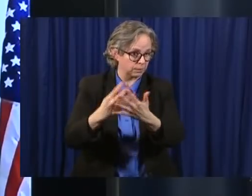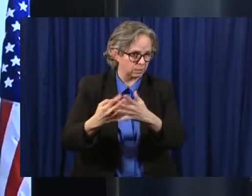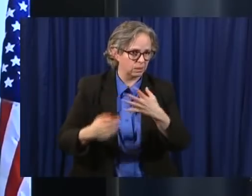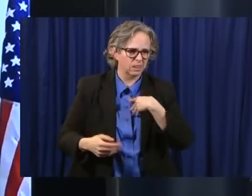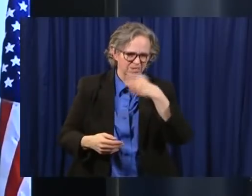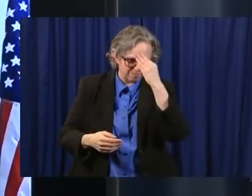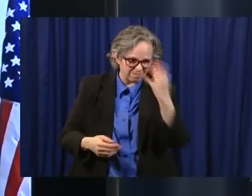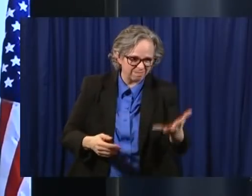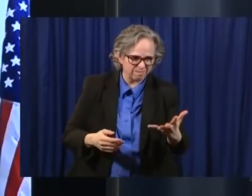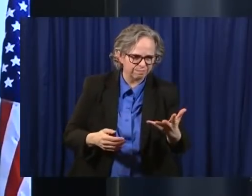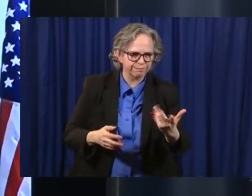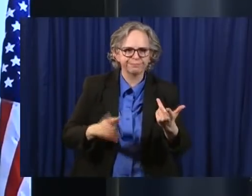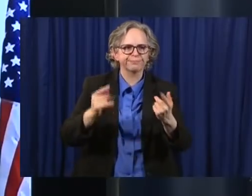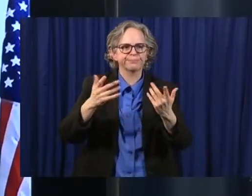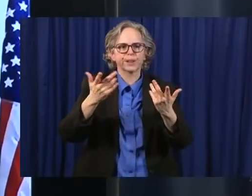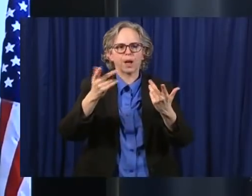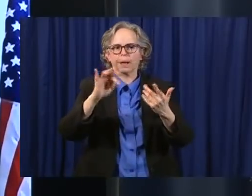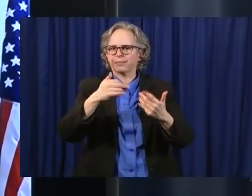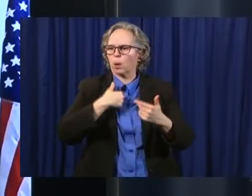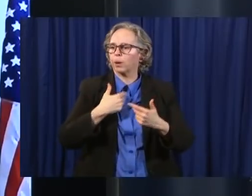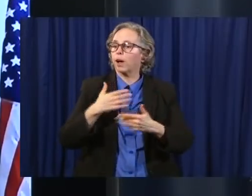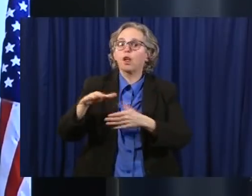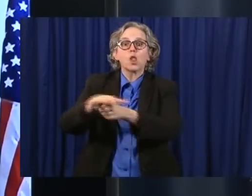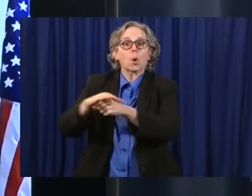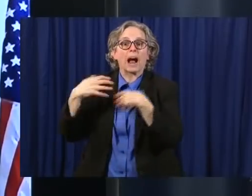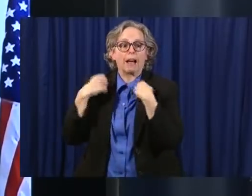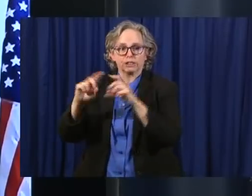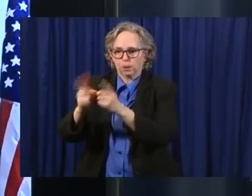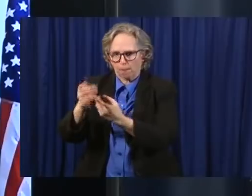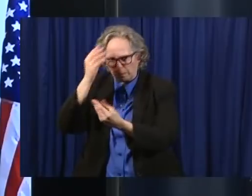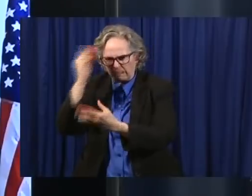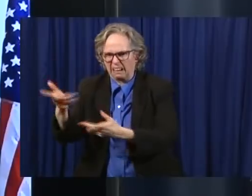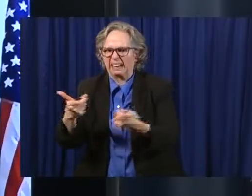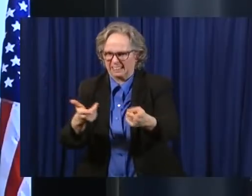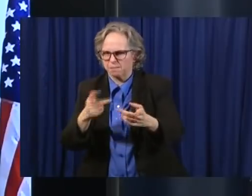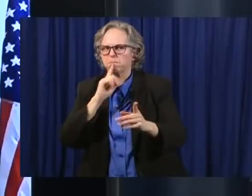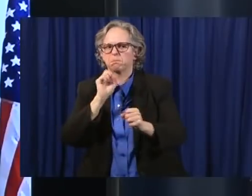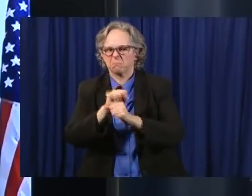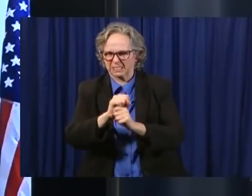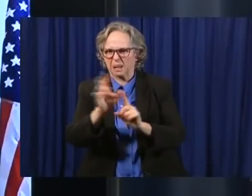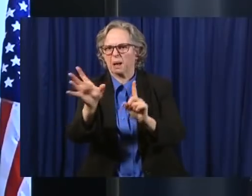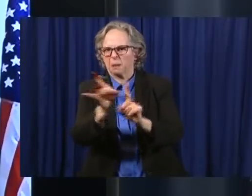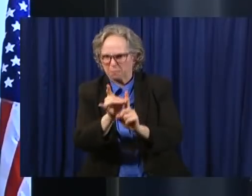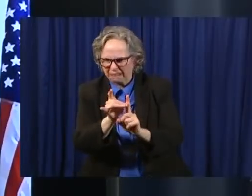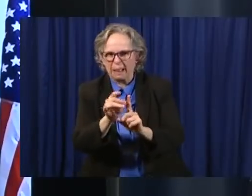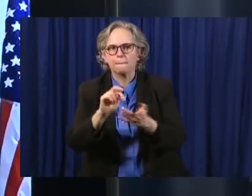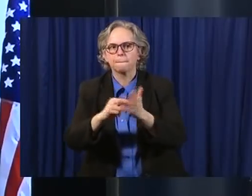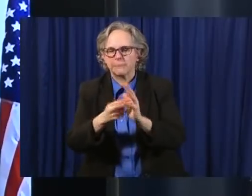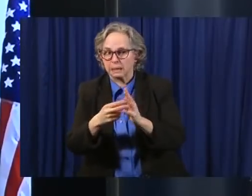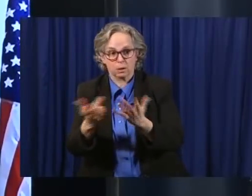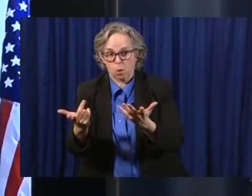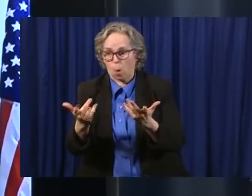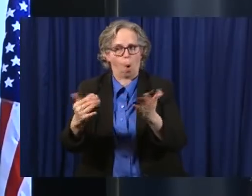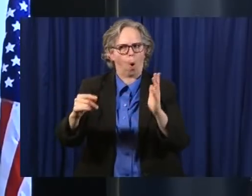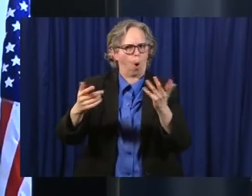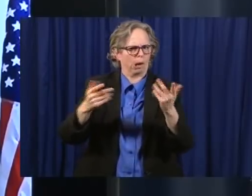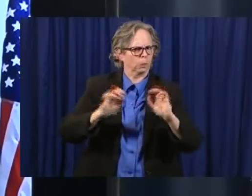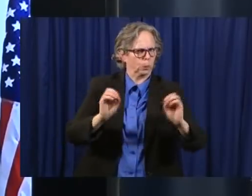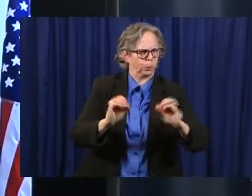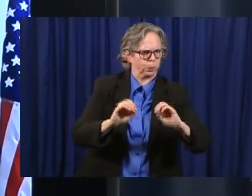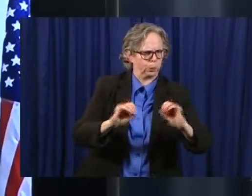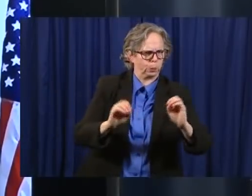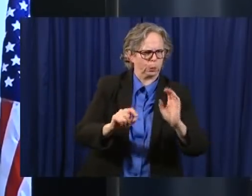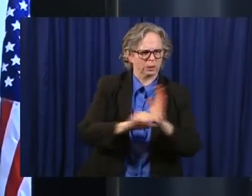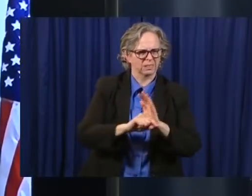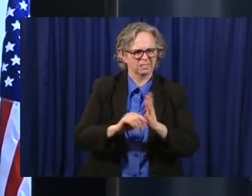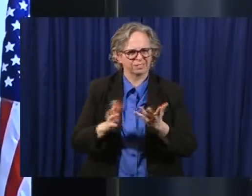in the local health department, this person is actually positive instead of this person has had exposure. So that's sort of what the plan looks like